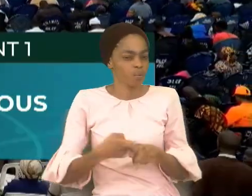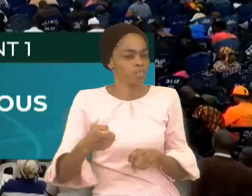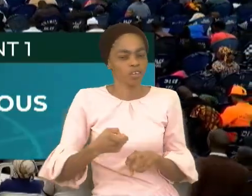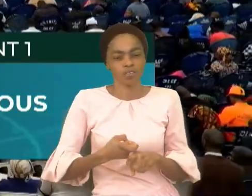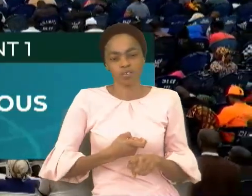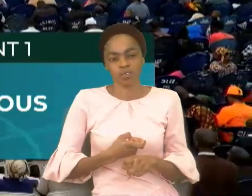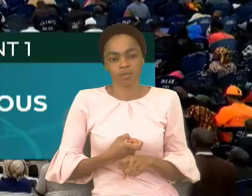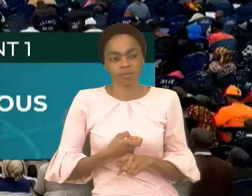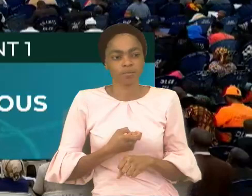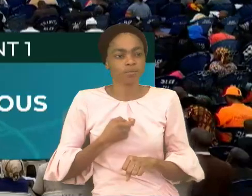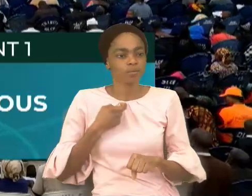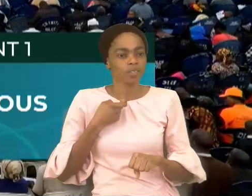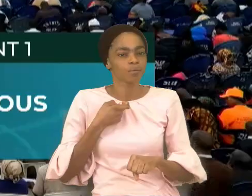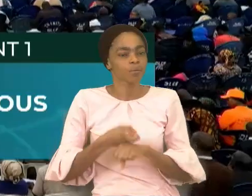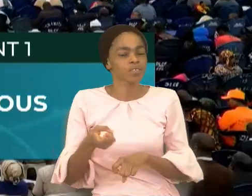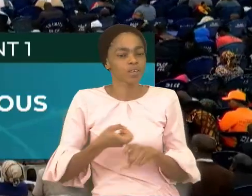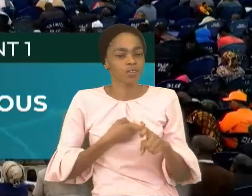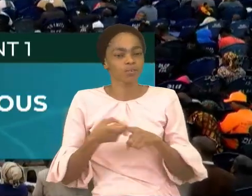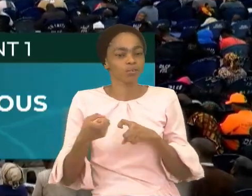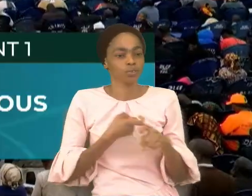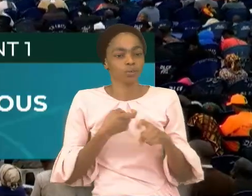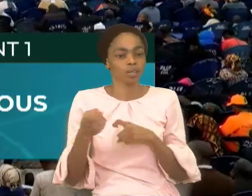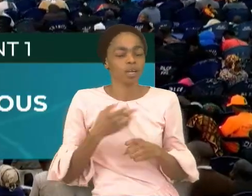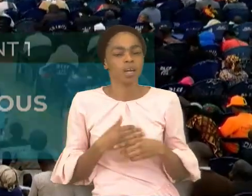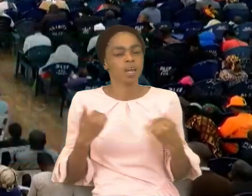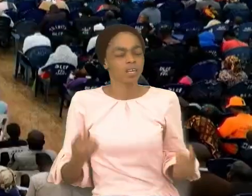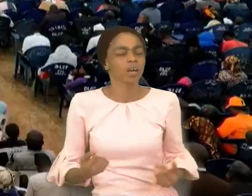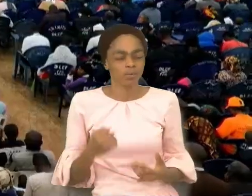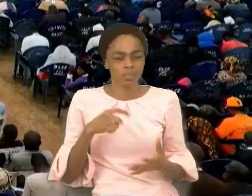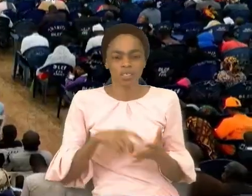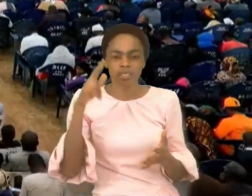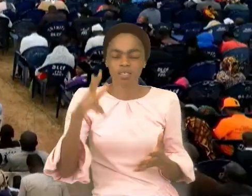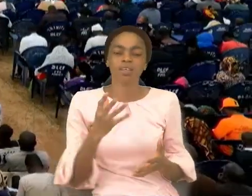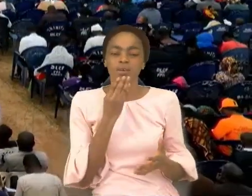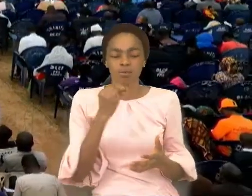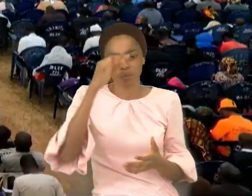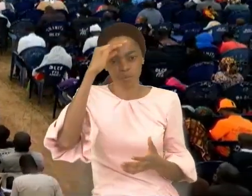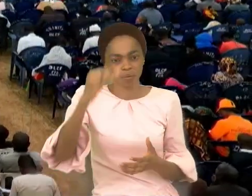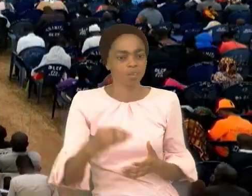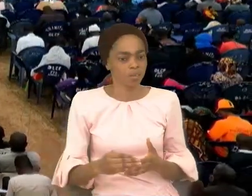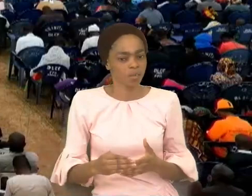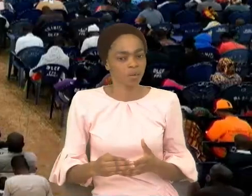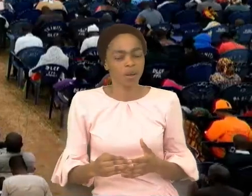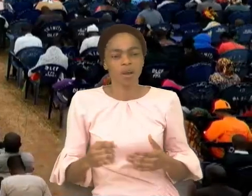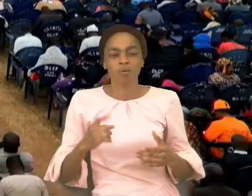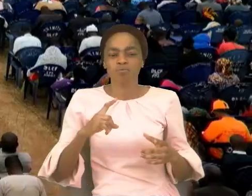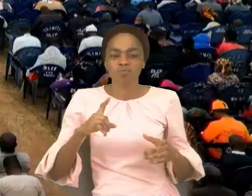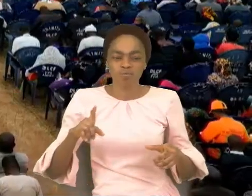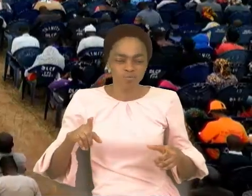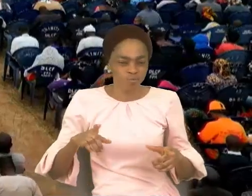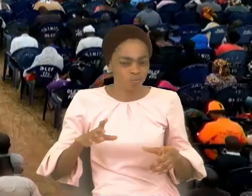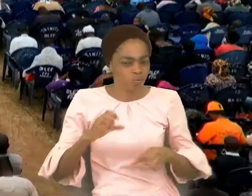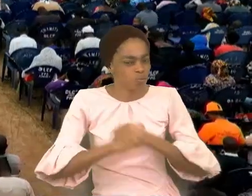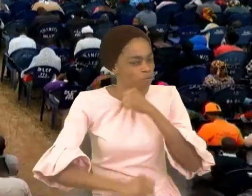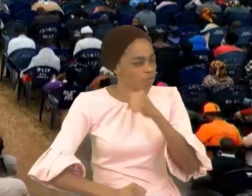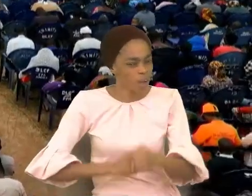that persecution faithfully. They went through that persecution confidently. They went through